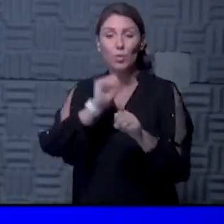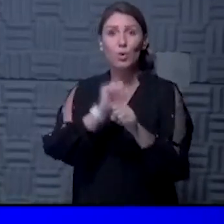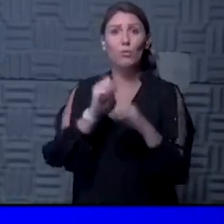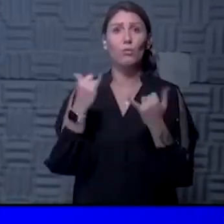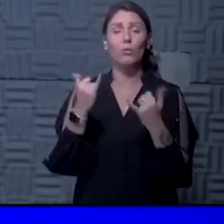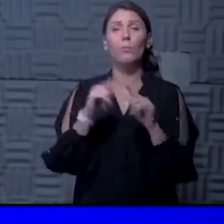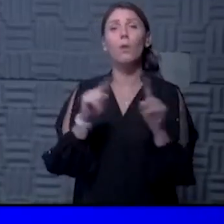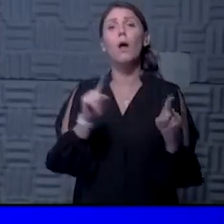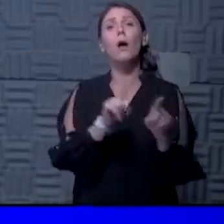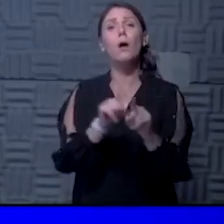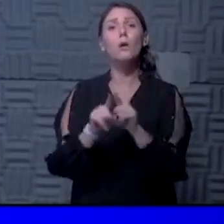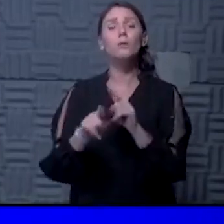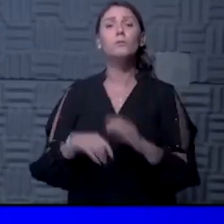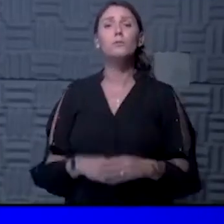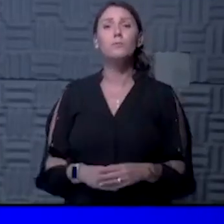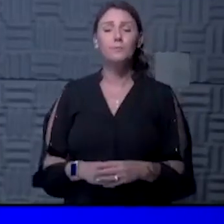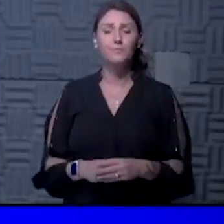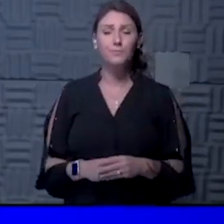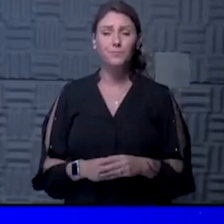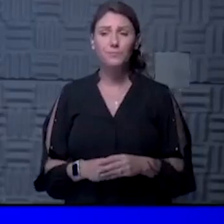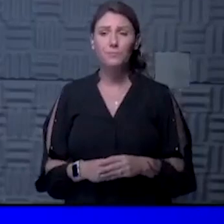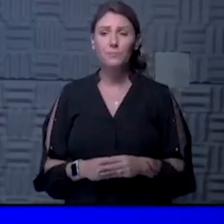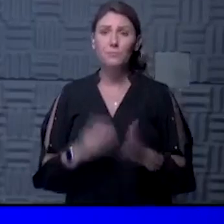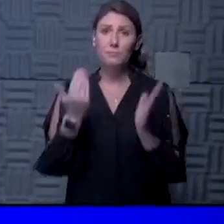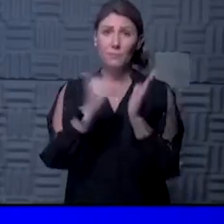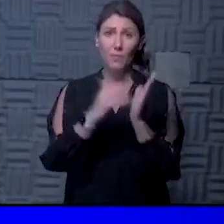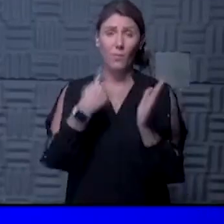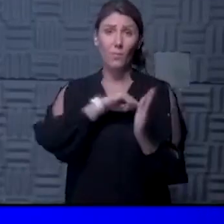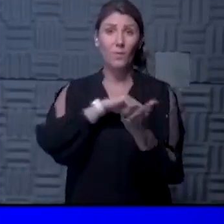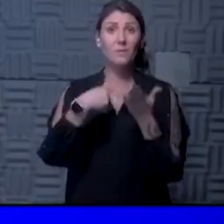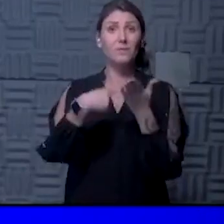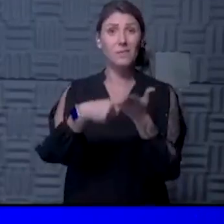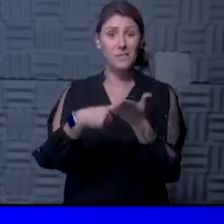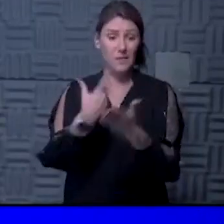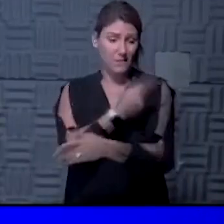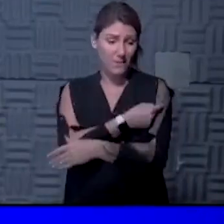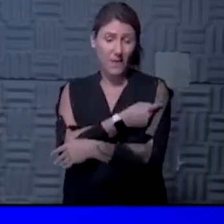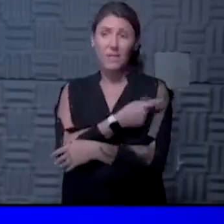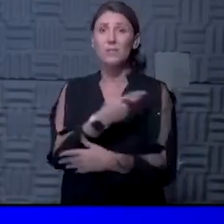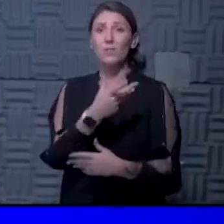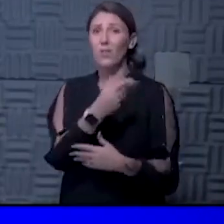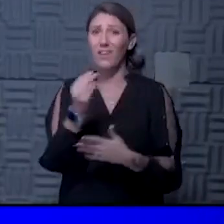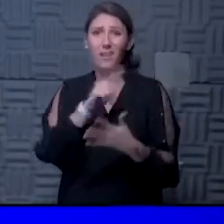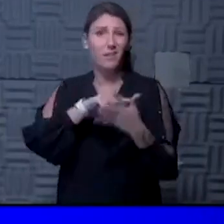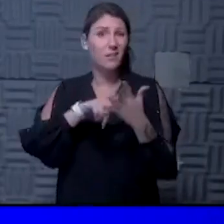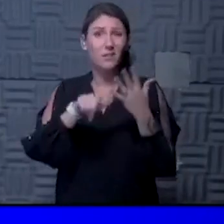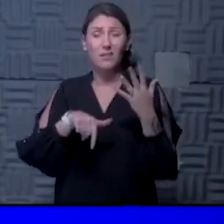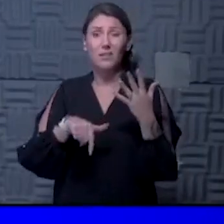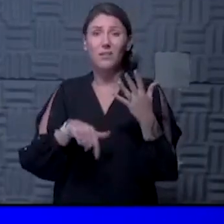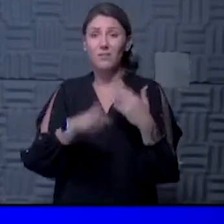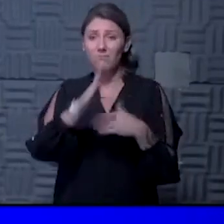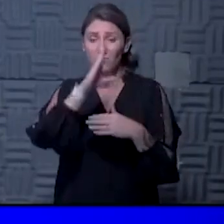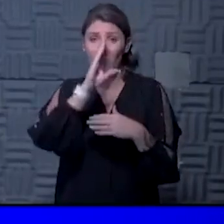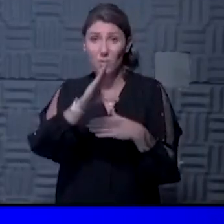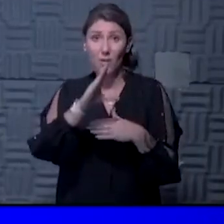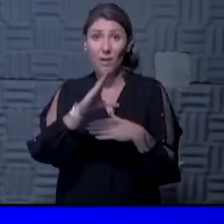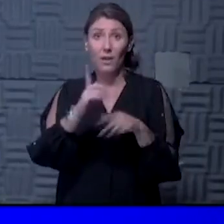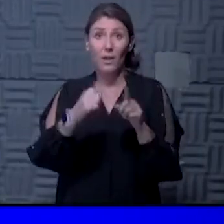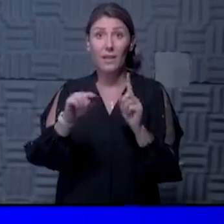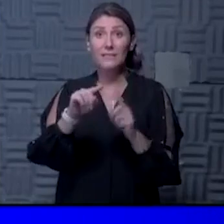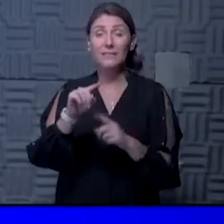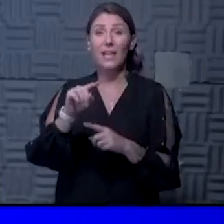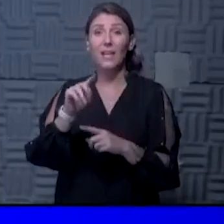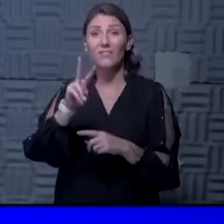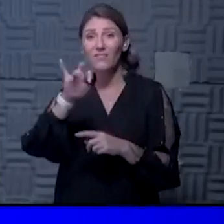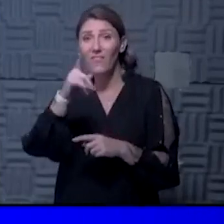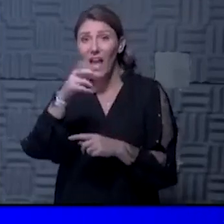But also, again, we talked about the vaccines, monoclonal antibodies. the direct antiviral agents, something